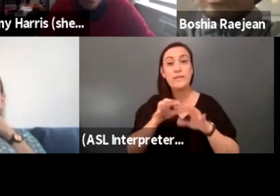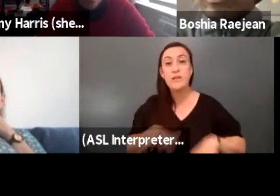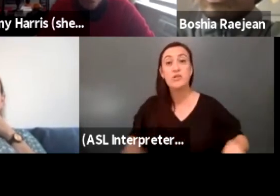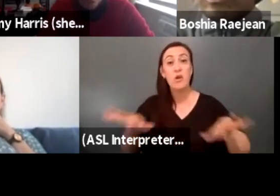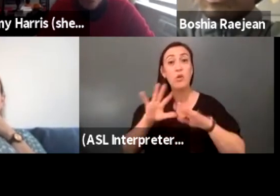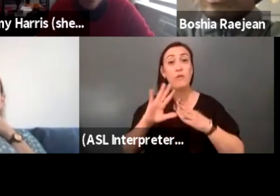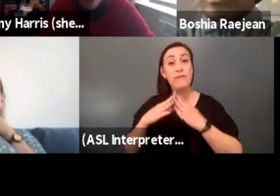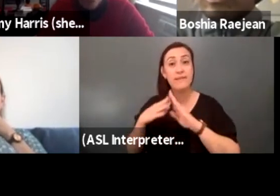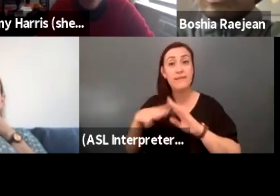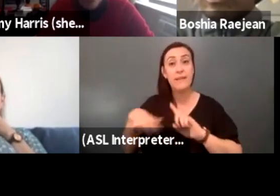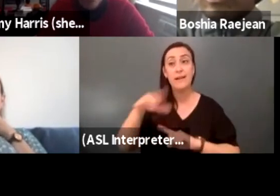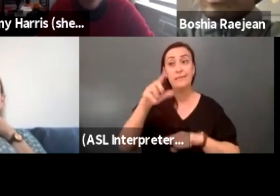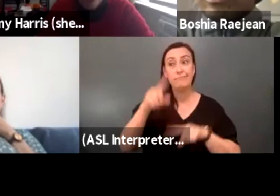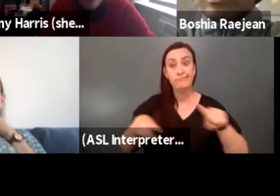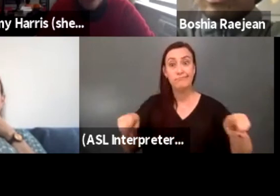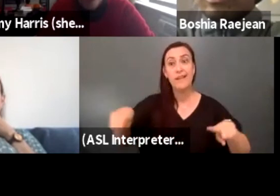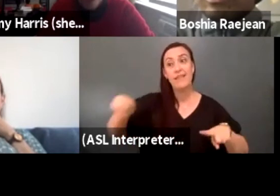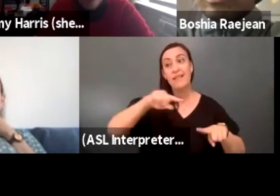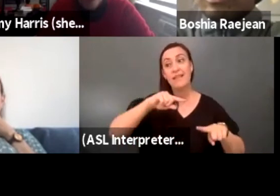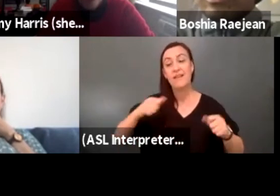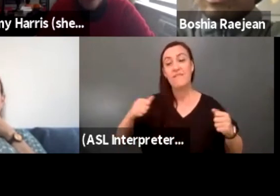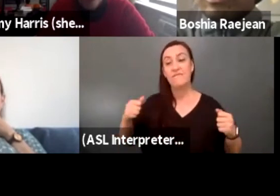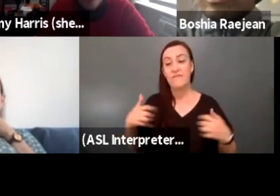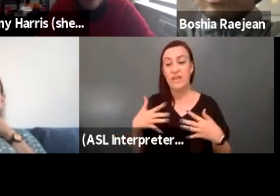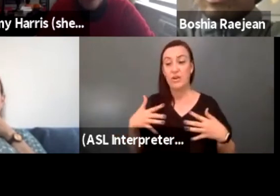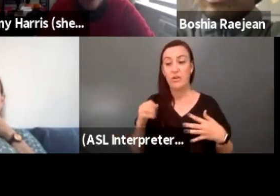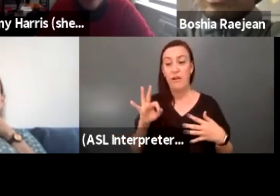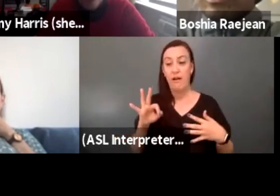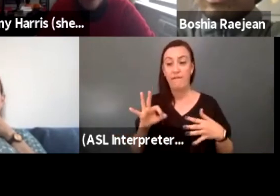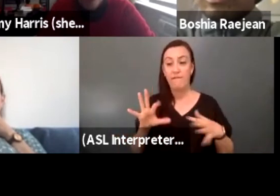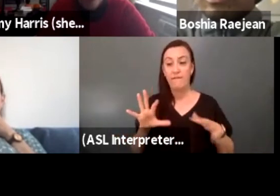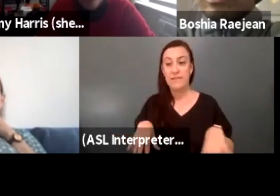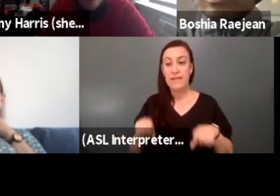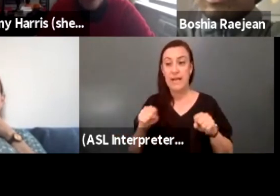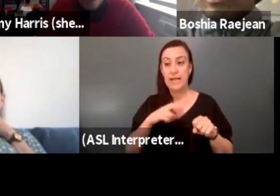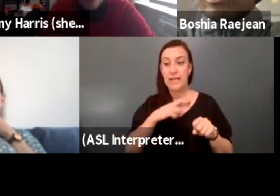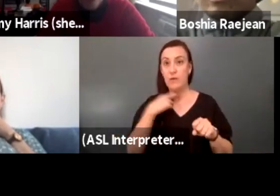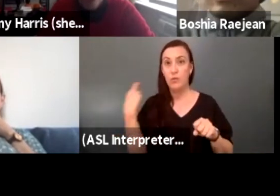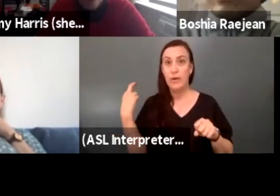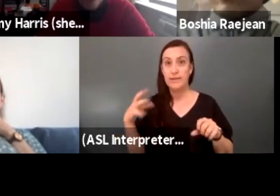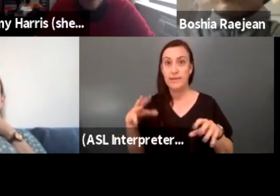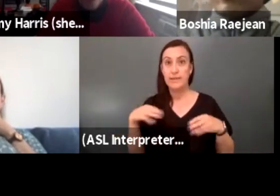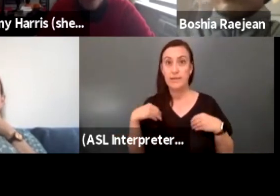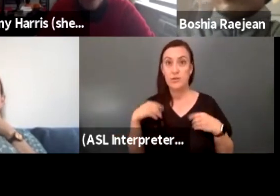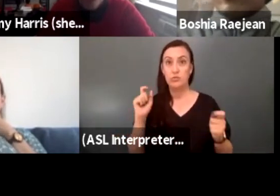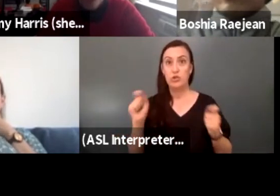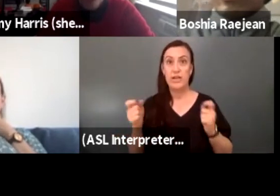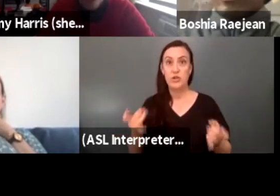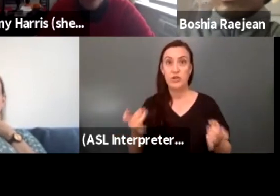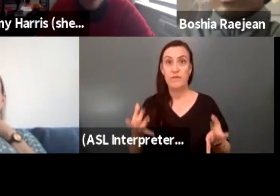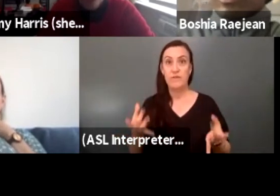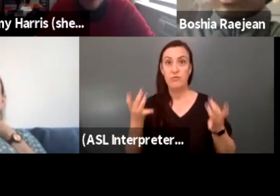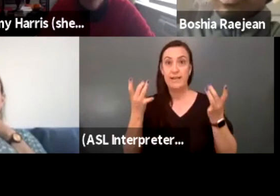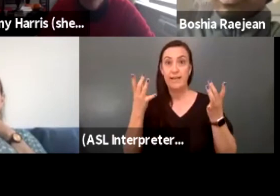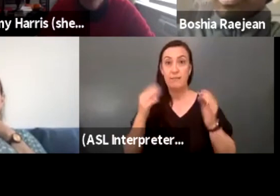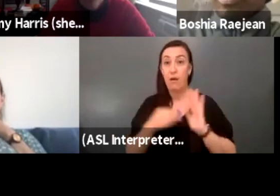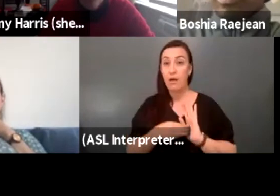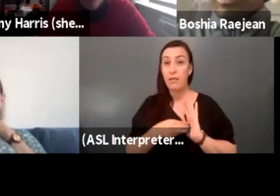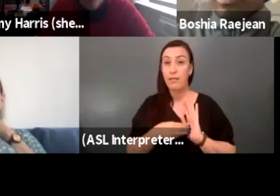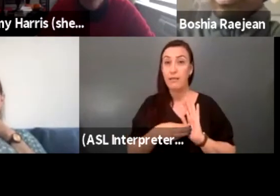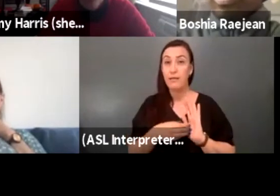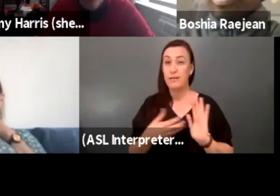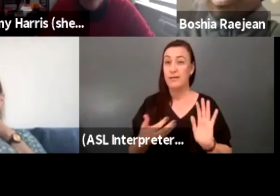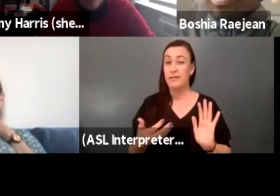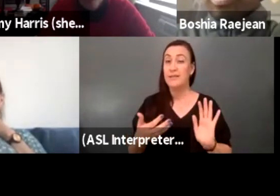city, of this fear of taking the risk of changing the fundraising model